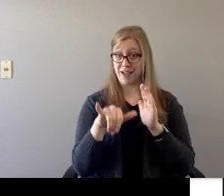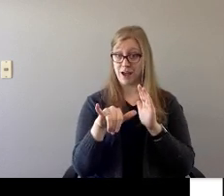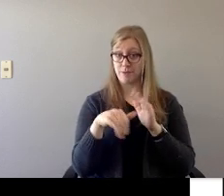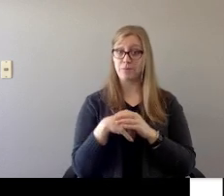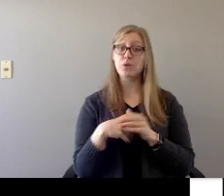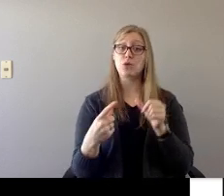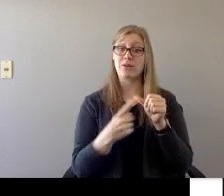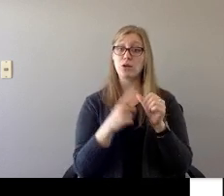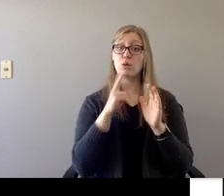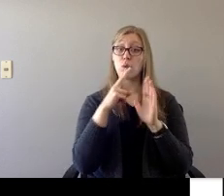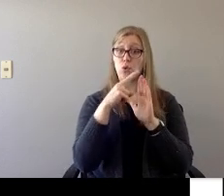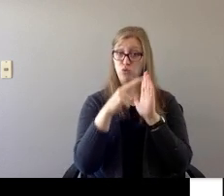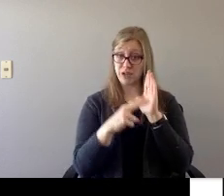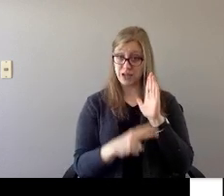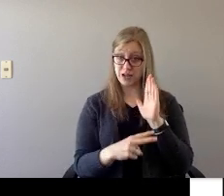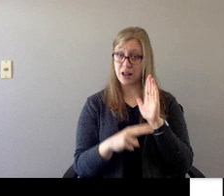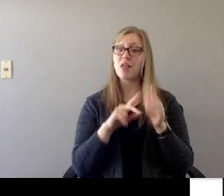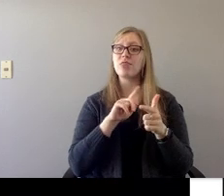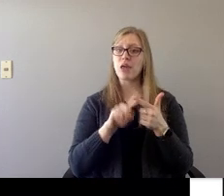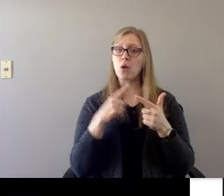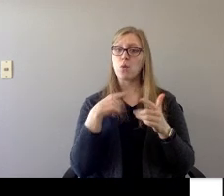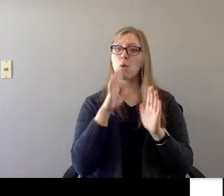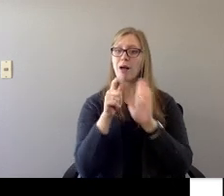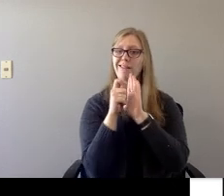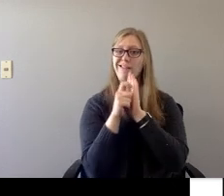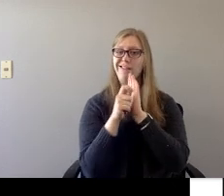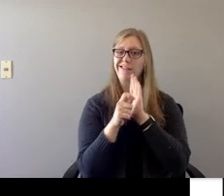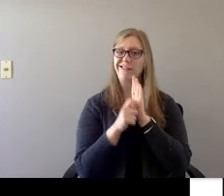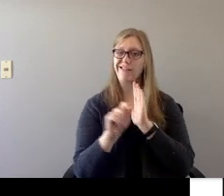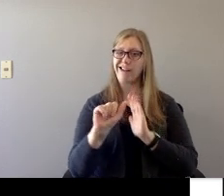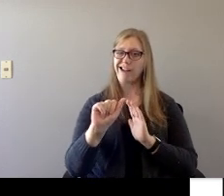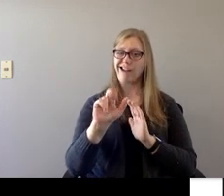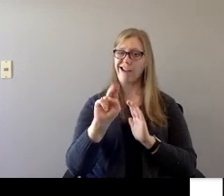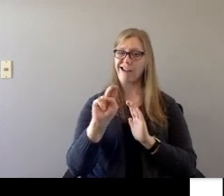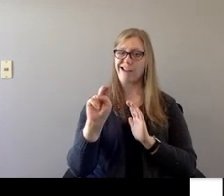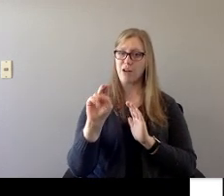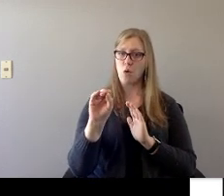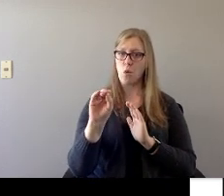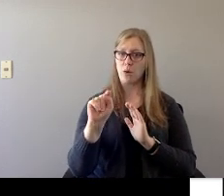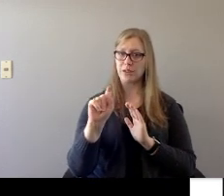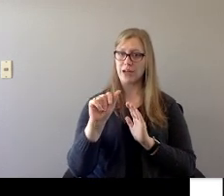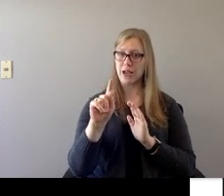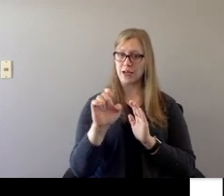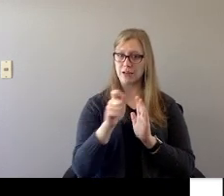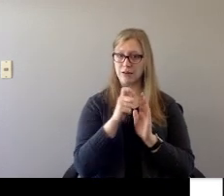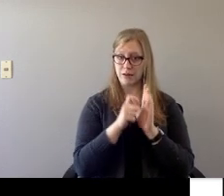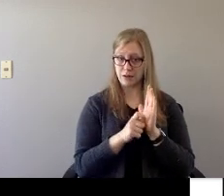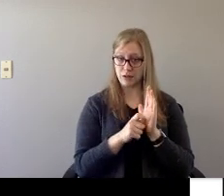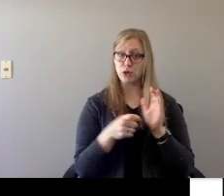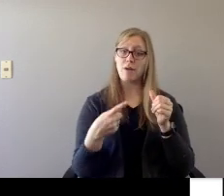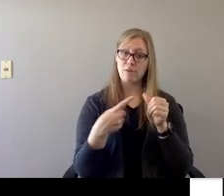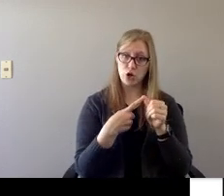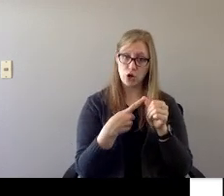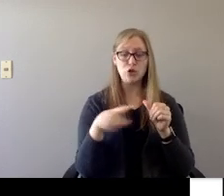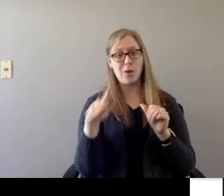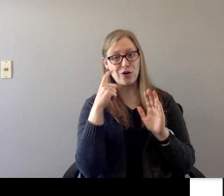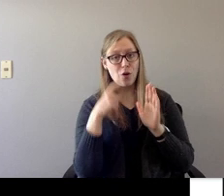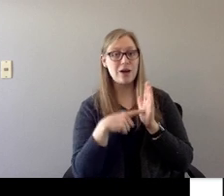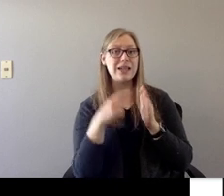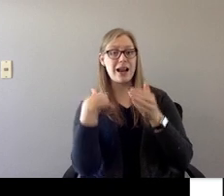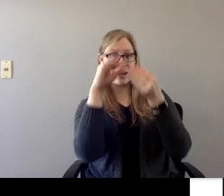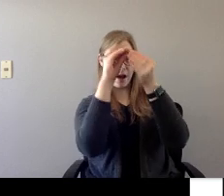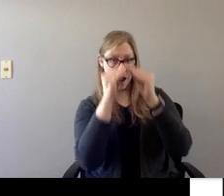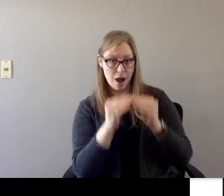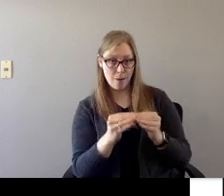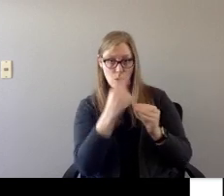the annotation part. So we're just going to read these first 3 paragraphs. Notice I numbered my paragraphs, right? Marking my text.